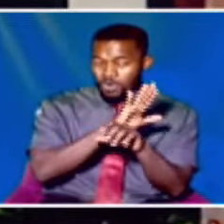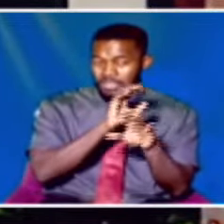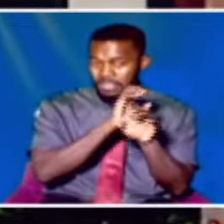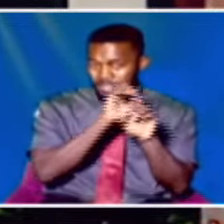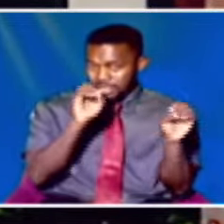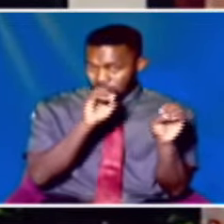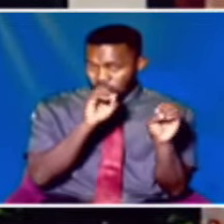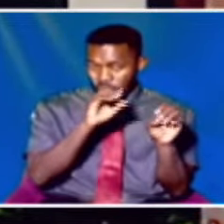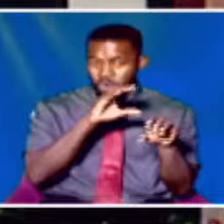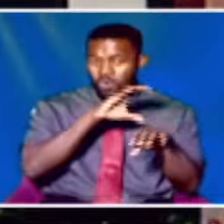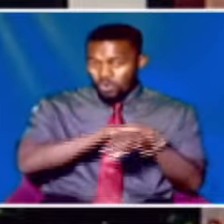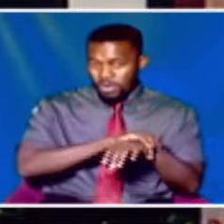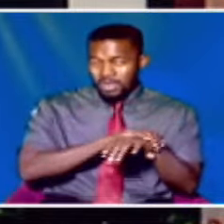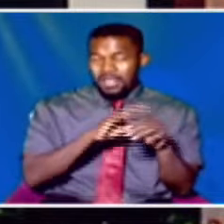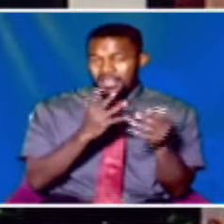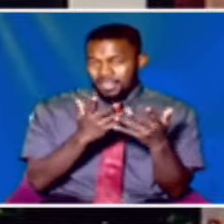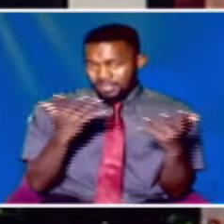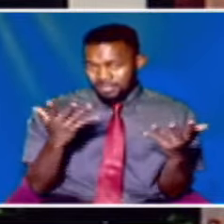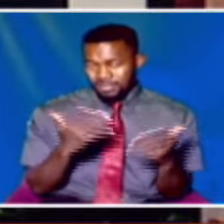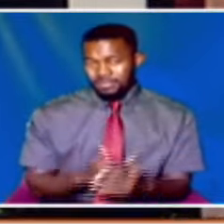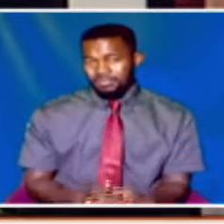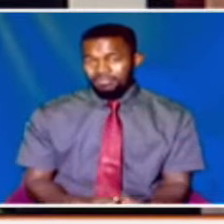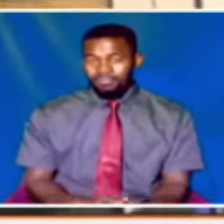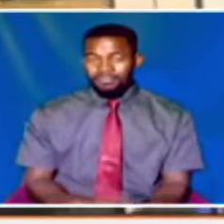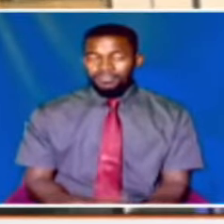Here's Catherine Murage with that report.